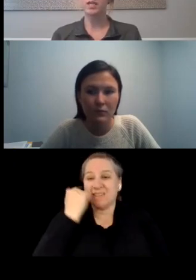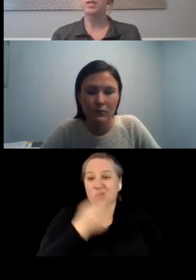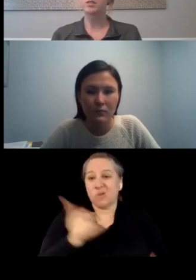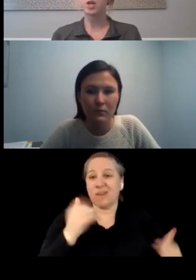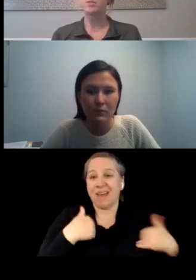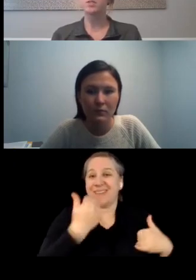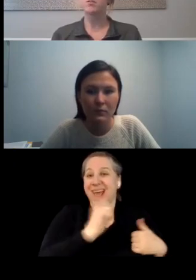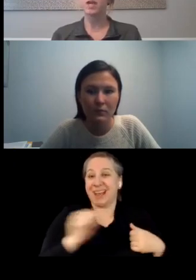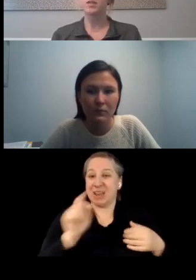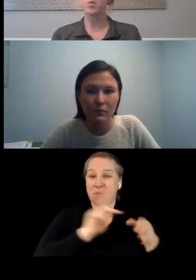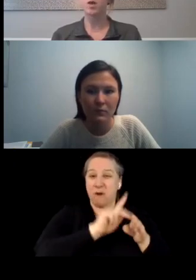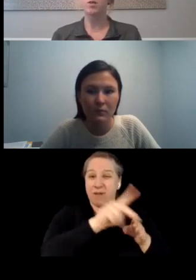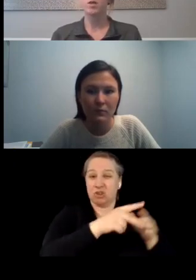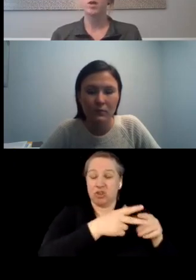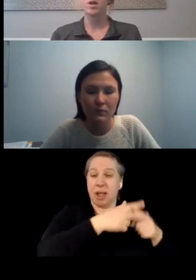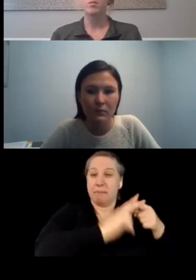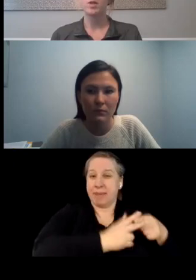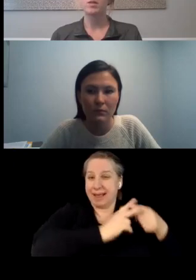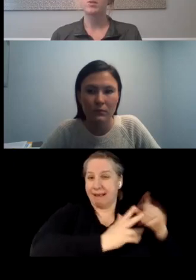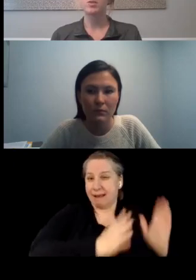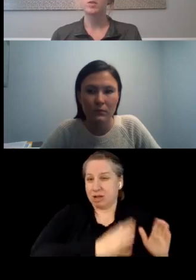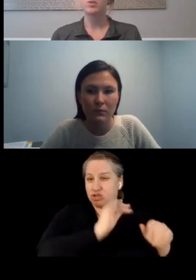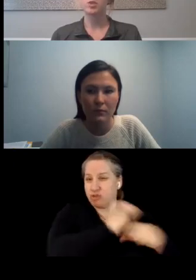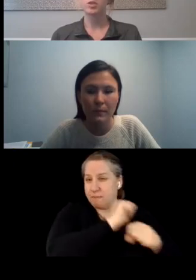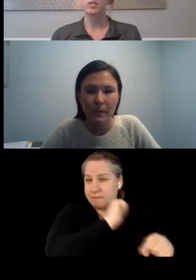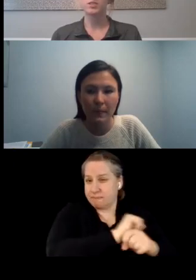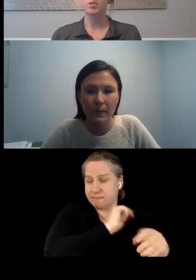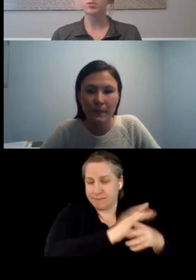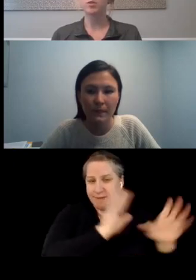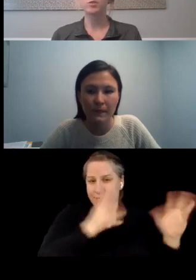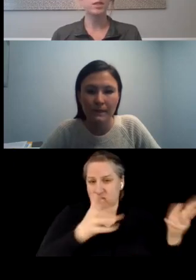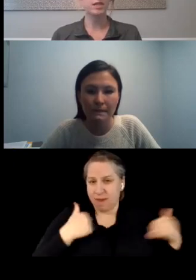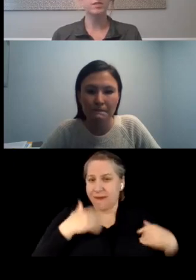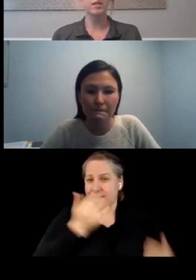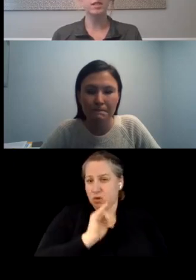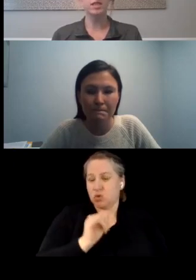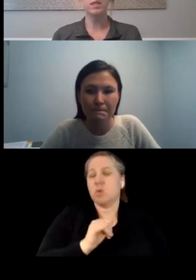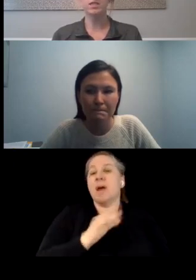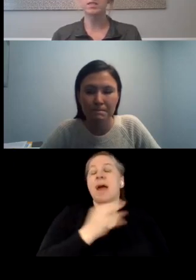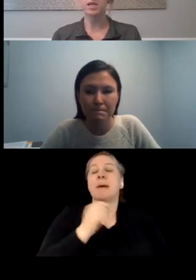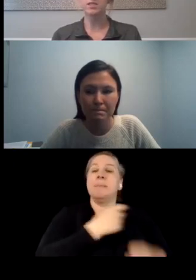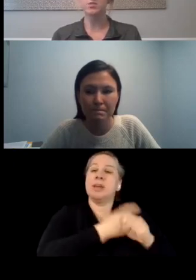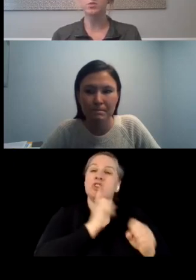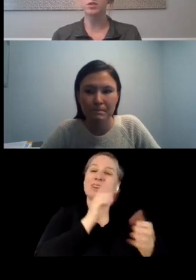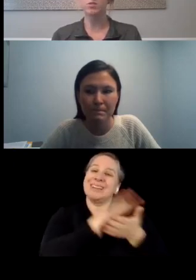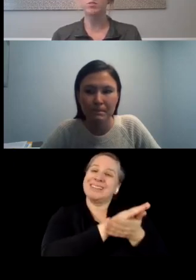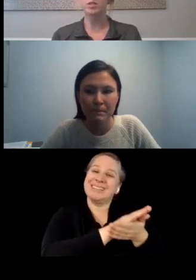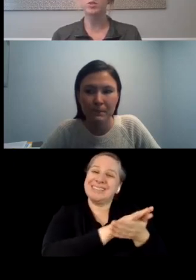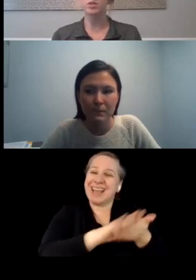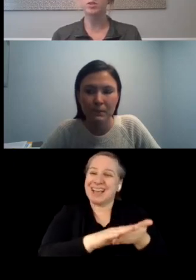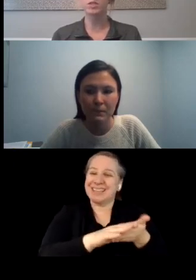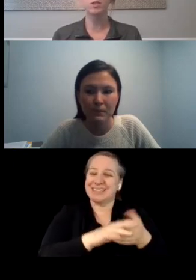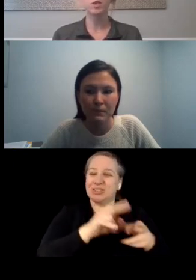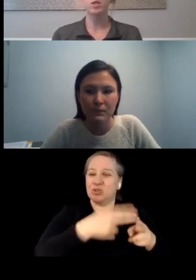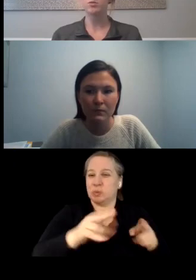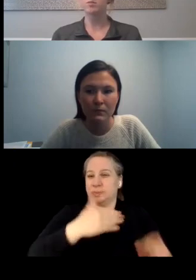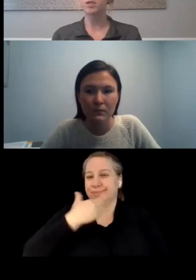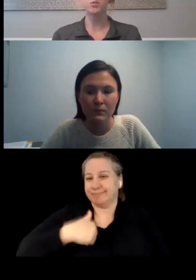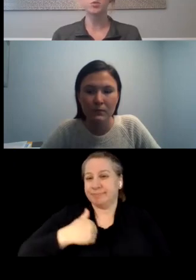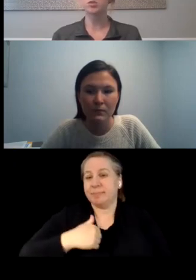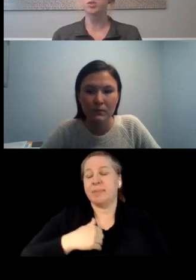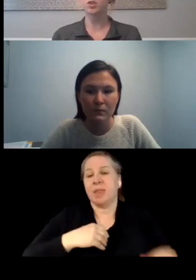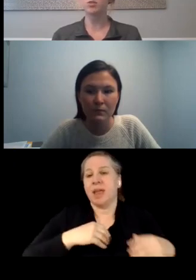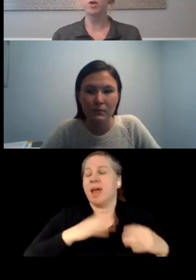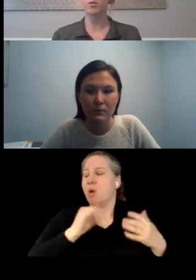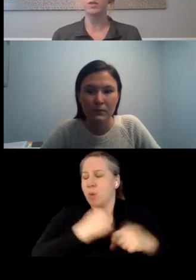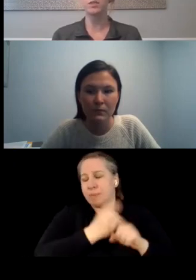professional mechanic jobs that you've had as well. And then just make sure it's, nice and clean and concise. We really want to make sure that we can,